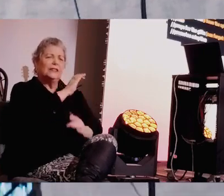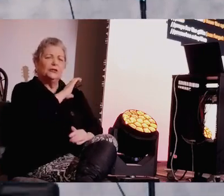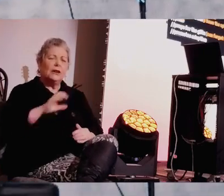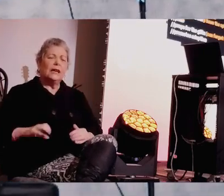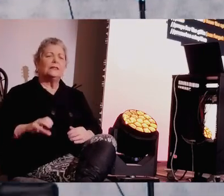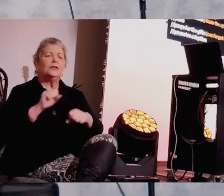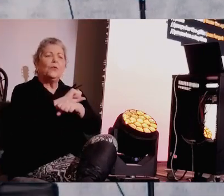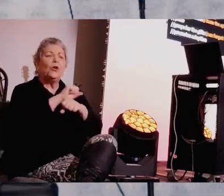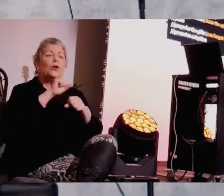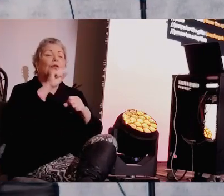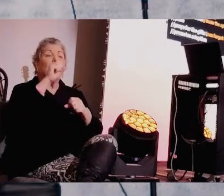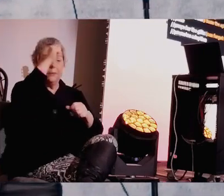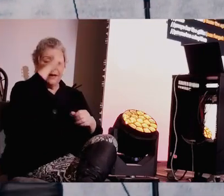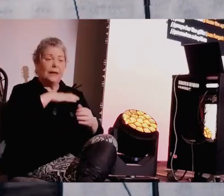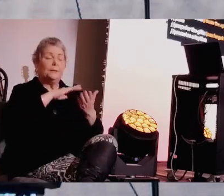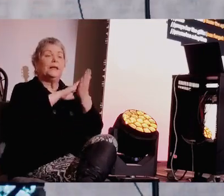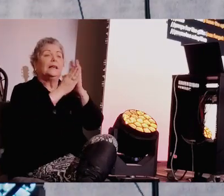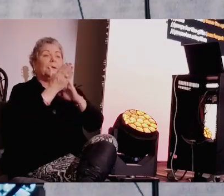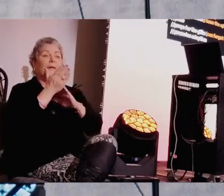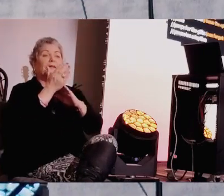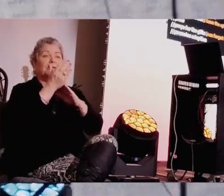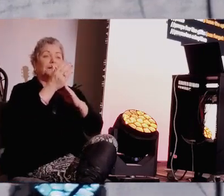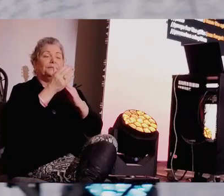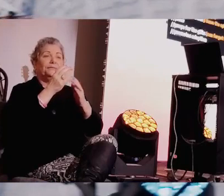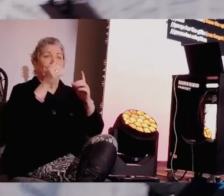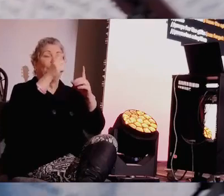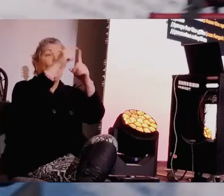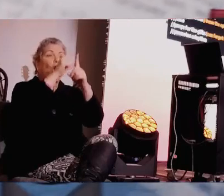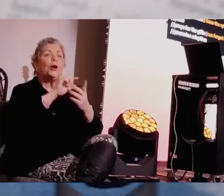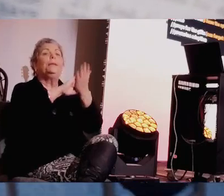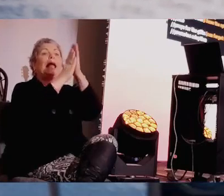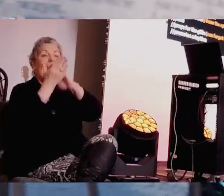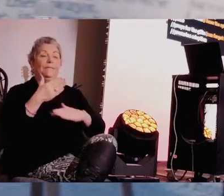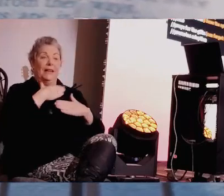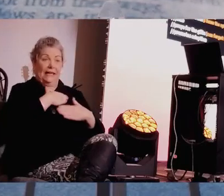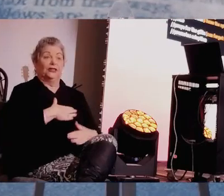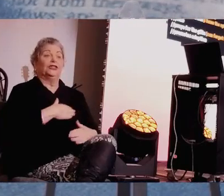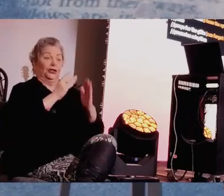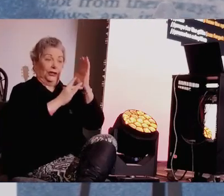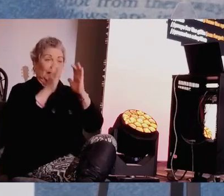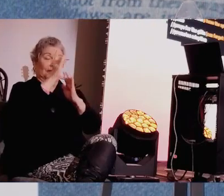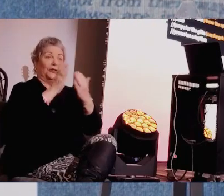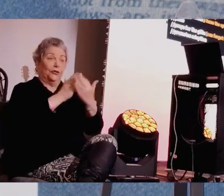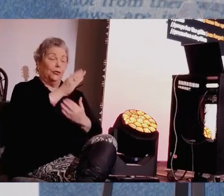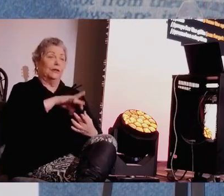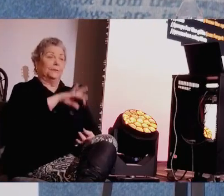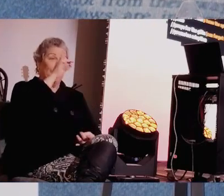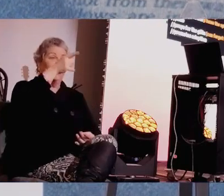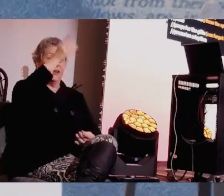what? What did it become? Flesh, Jesus, right? So the way we have through the Spirit of God, the